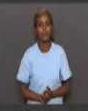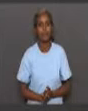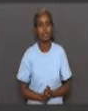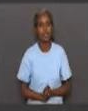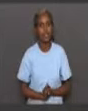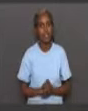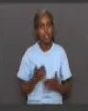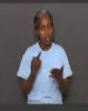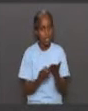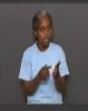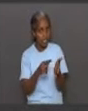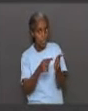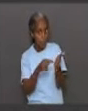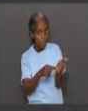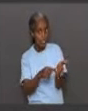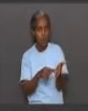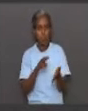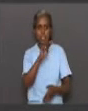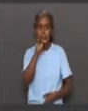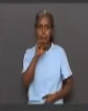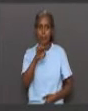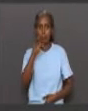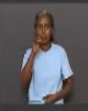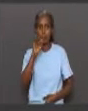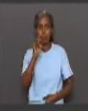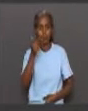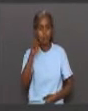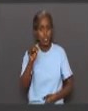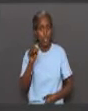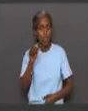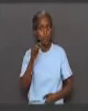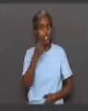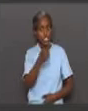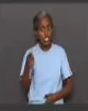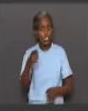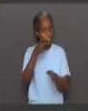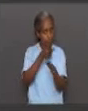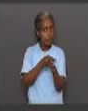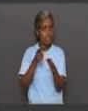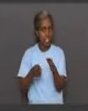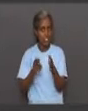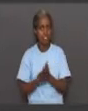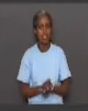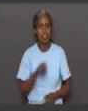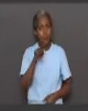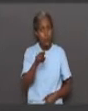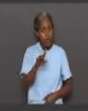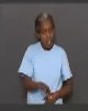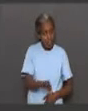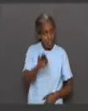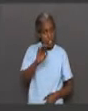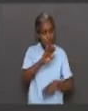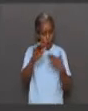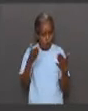Let us mark down the medians of each side. you will find